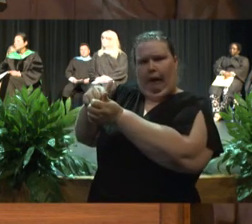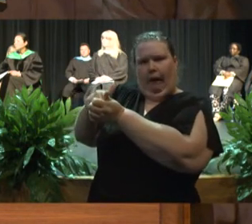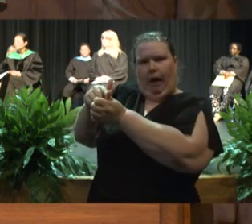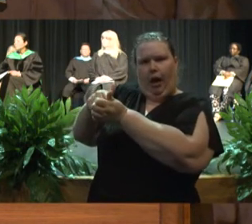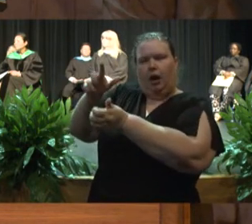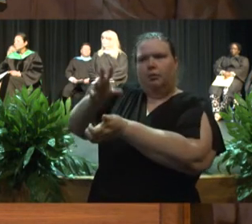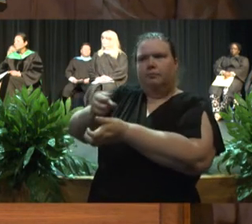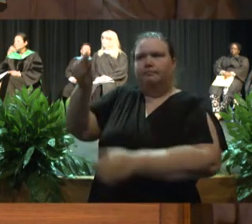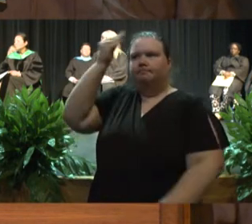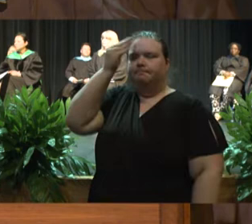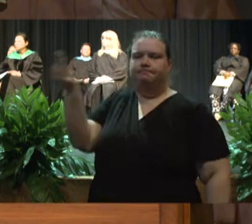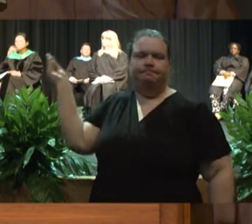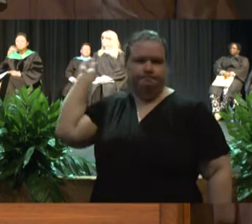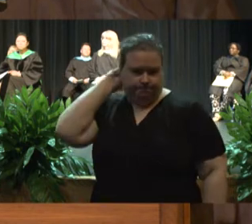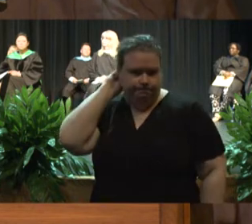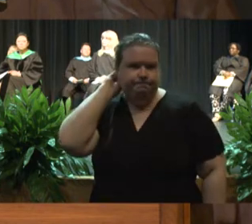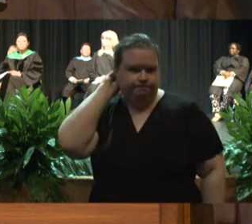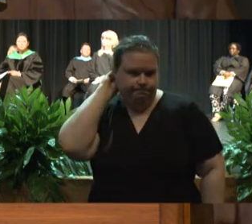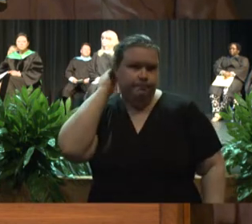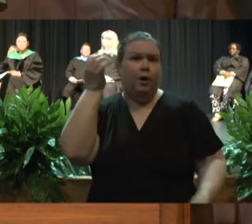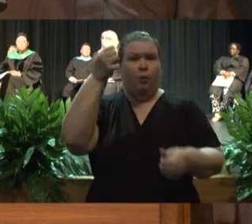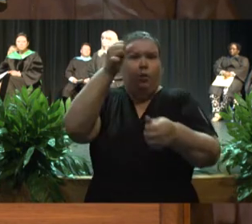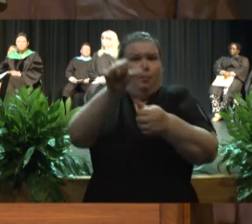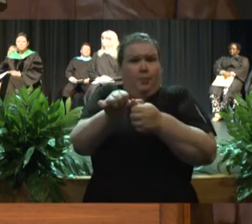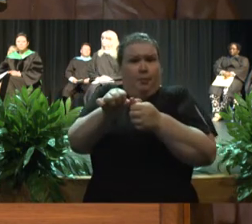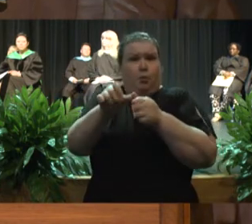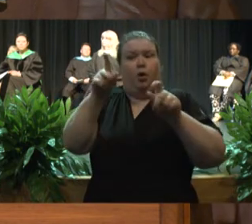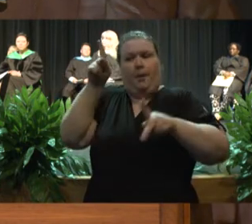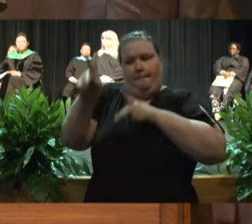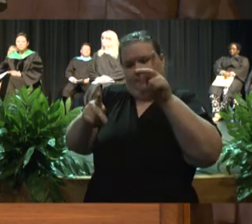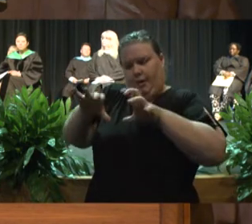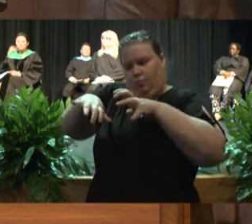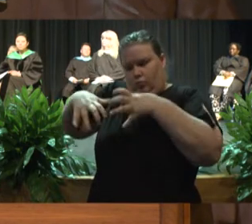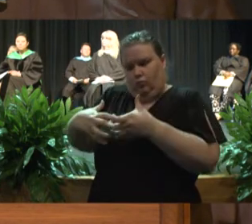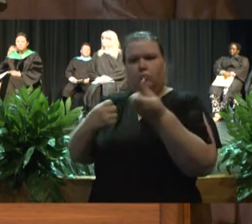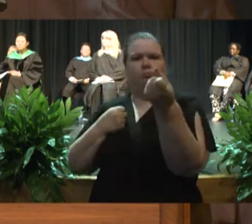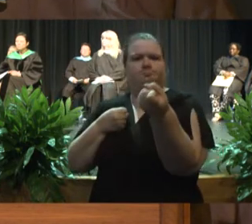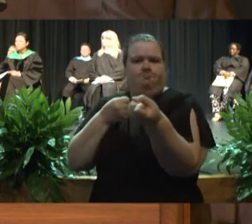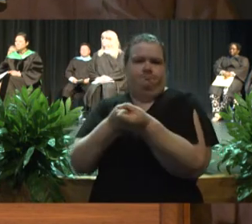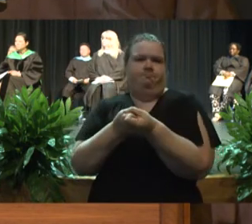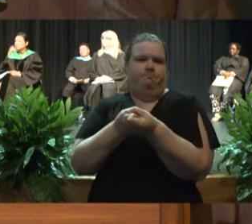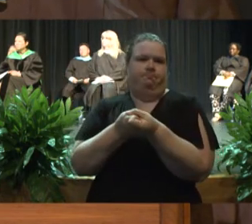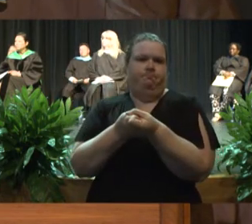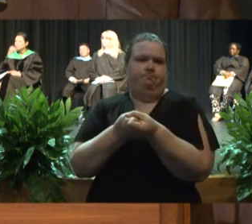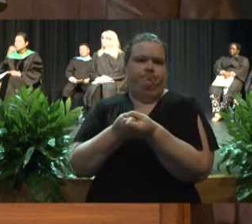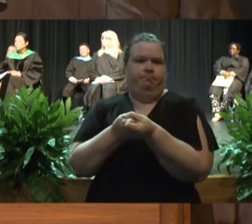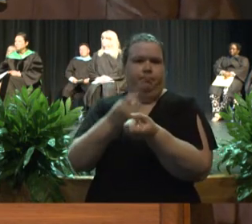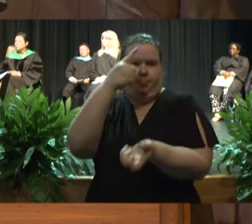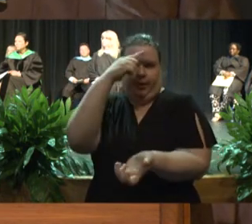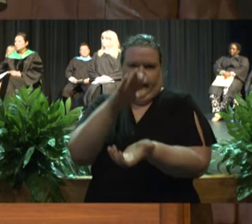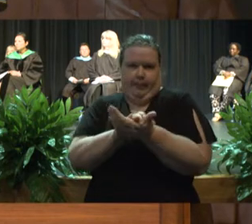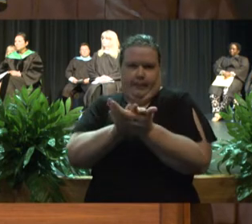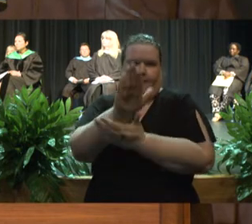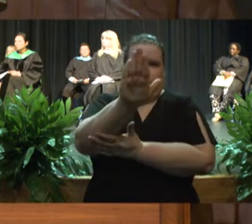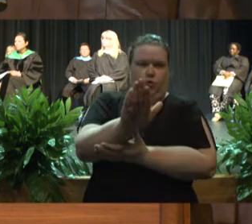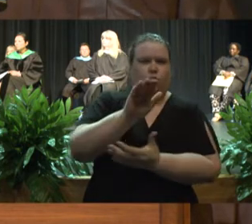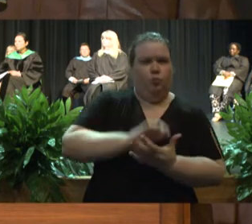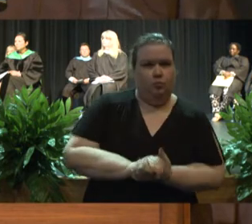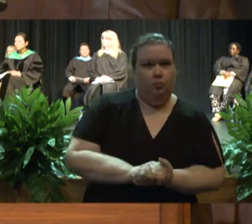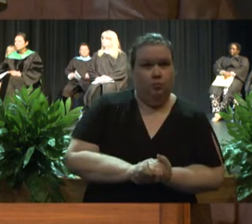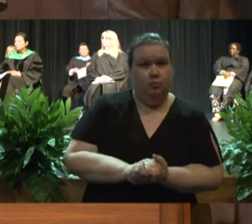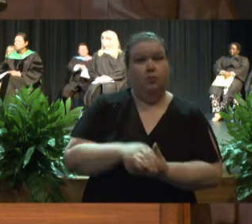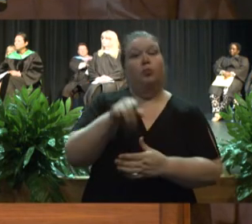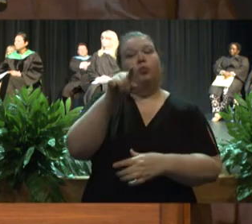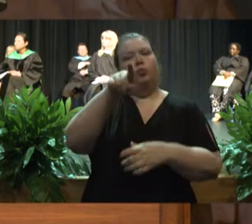always remember that you have people in your corner that believe in you. So make good choices that